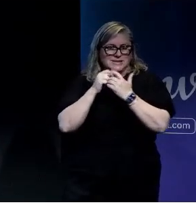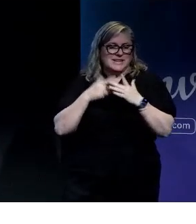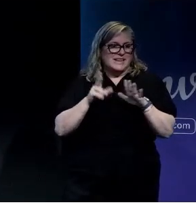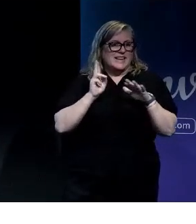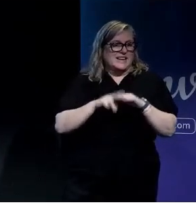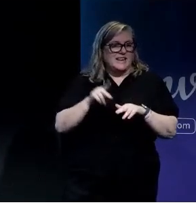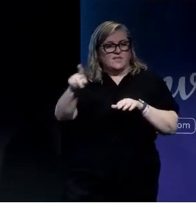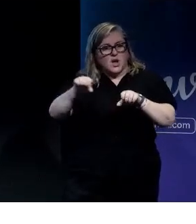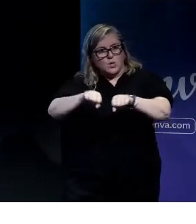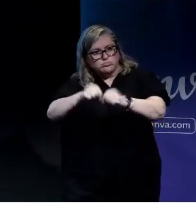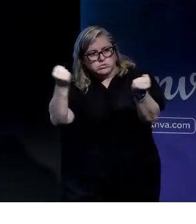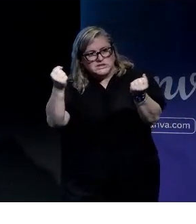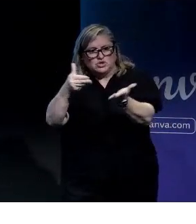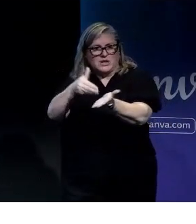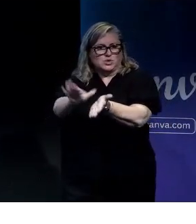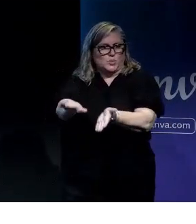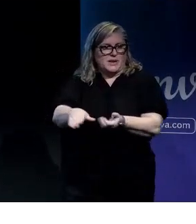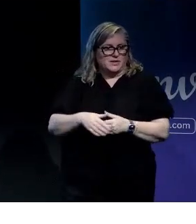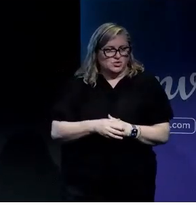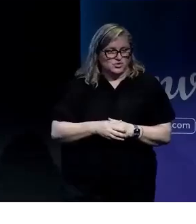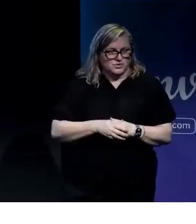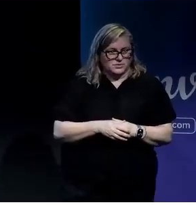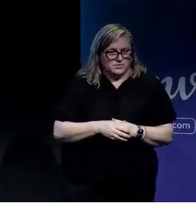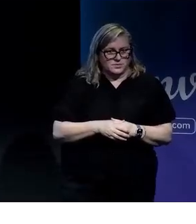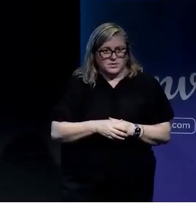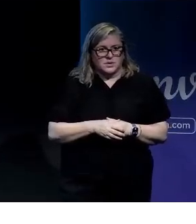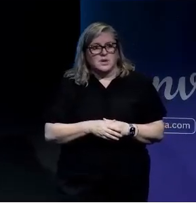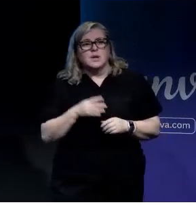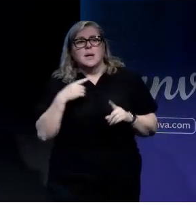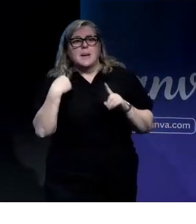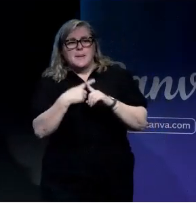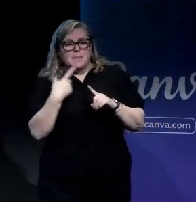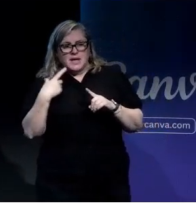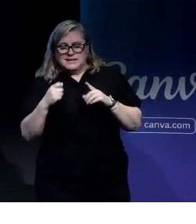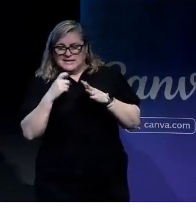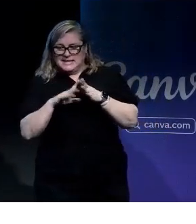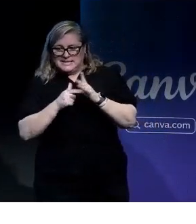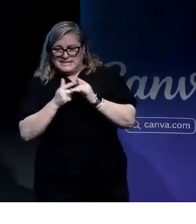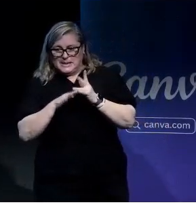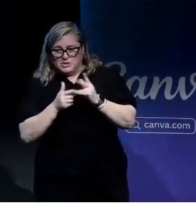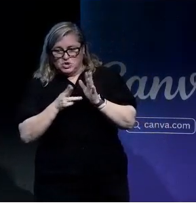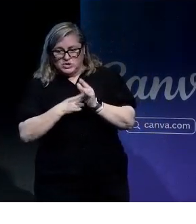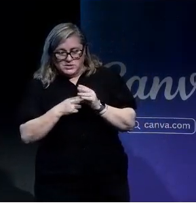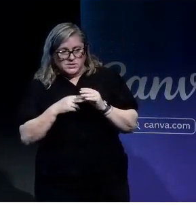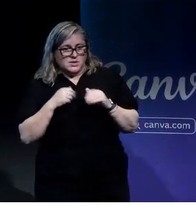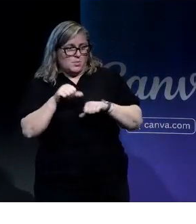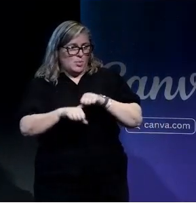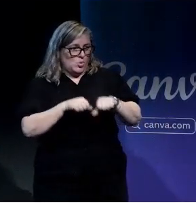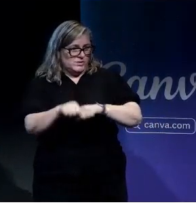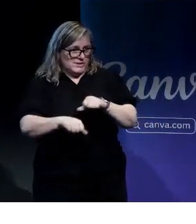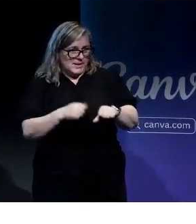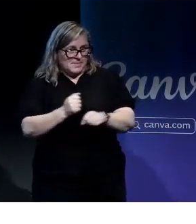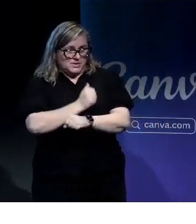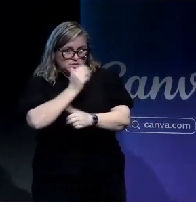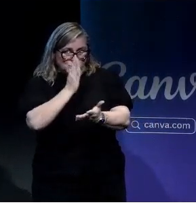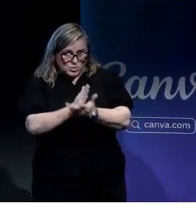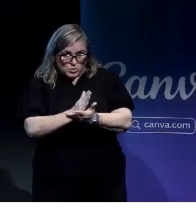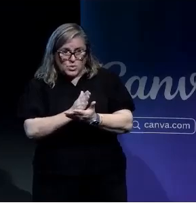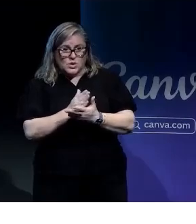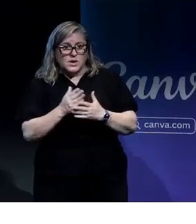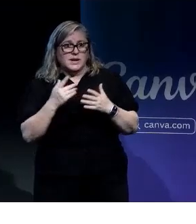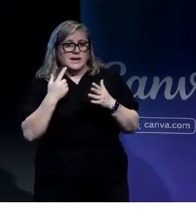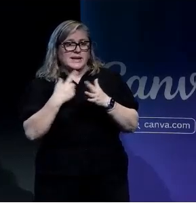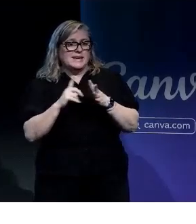breach and termination. And of course, an exceptions process, and make sure to include the fact that exceptions